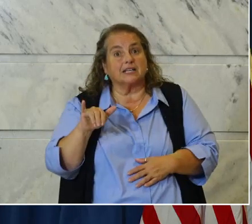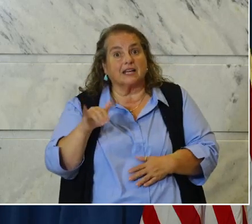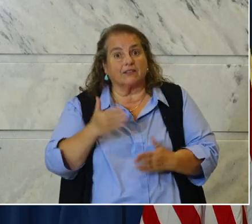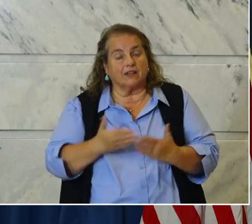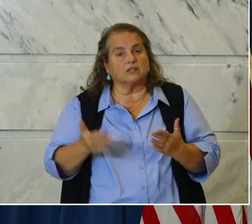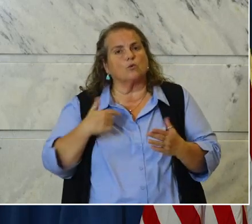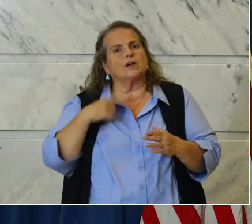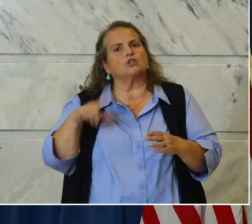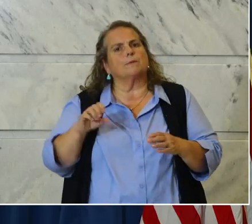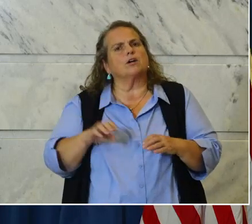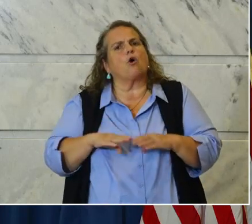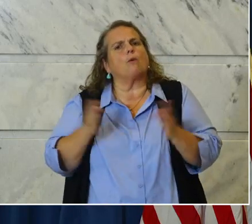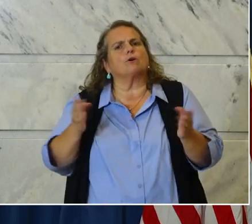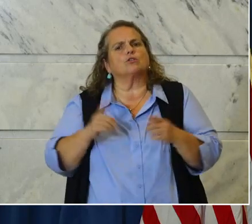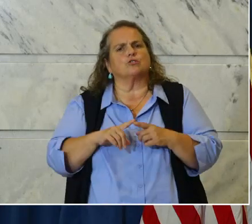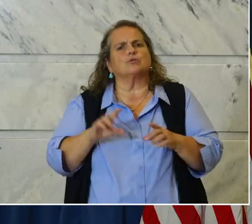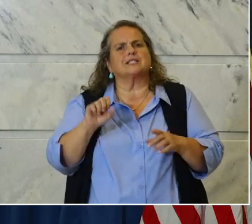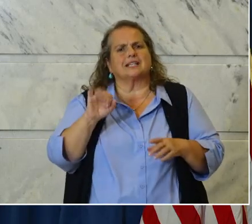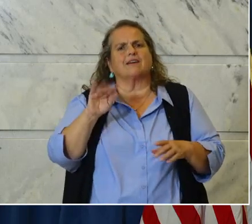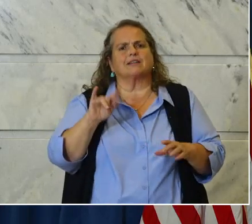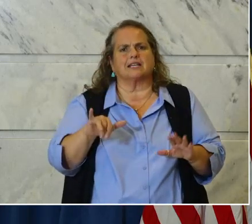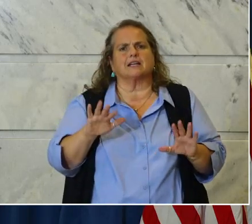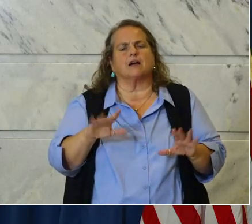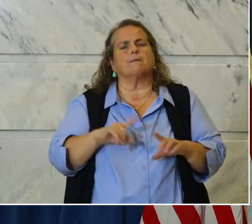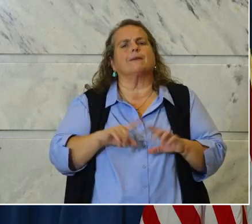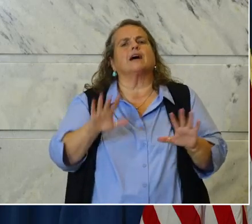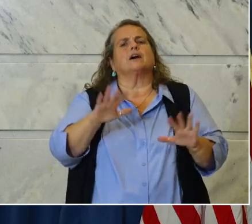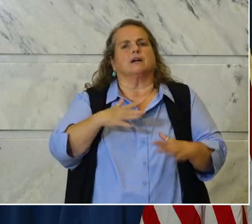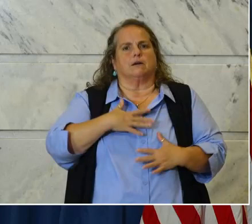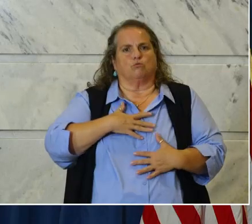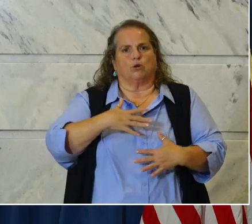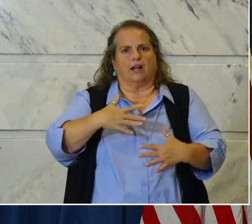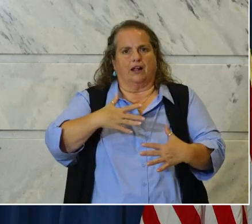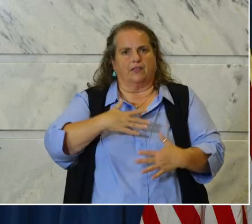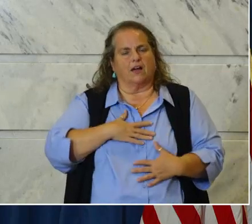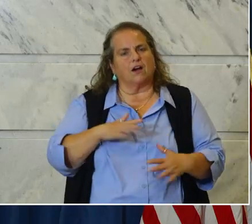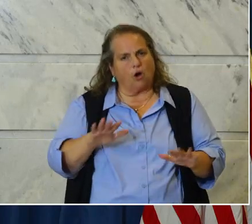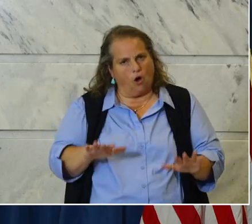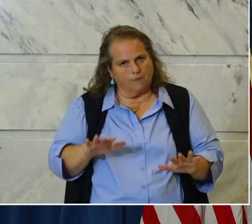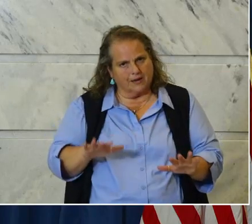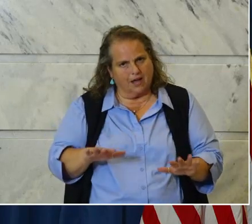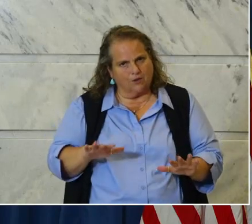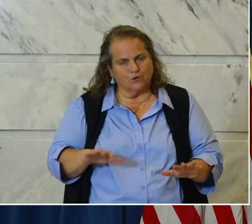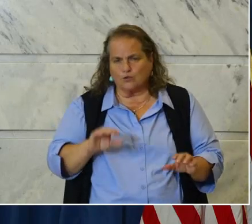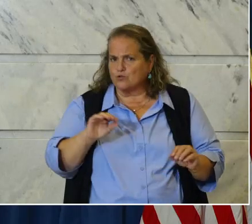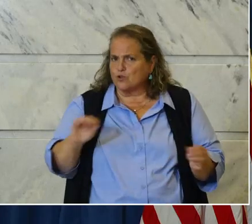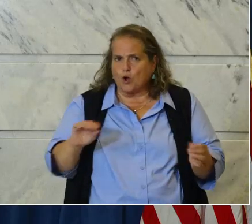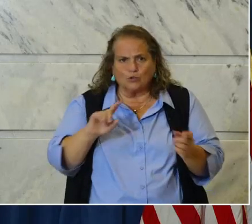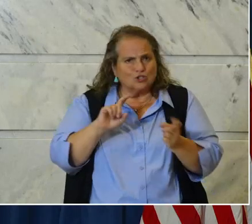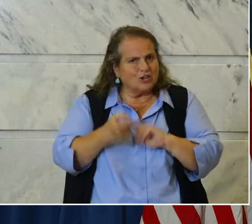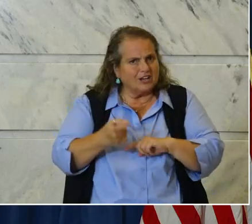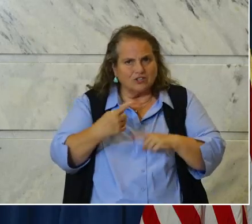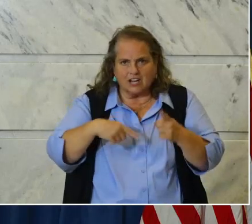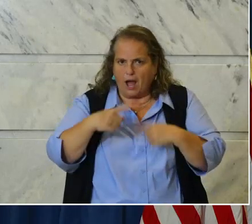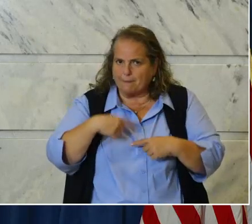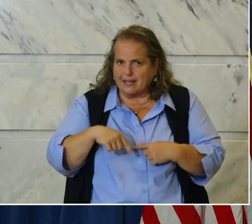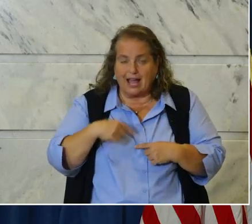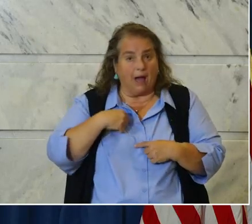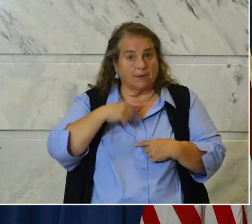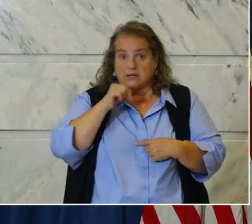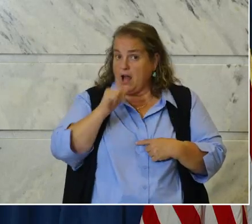to be open to. But everybody take a breath. I don't think there's any change coming. I'm not the Board of